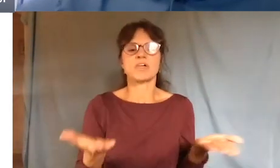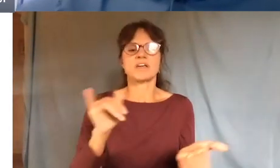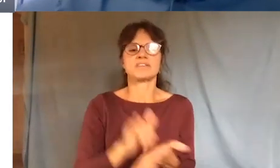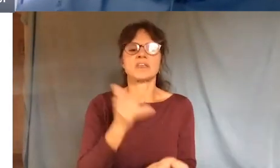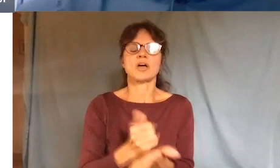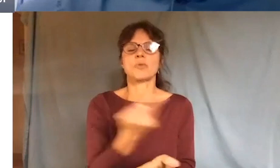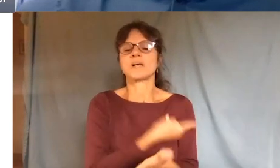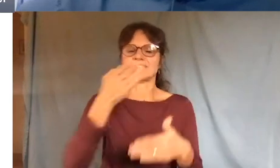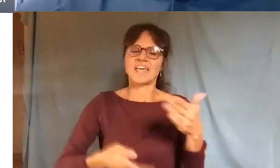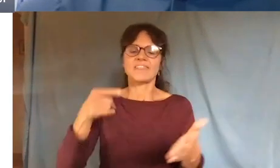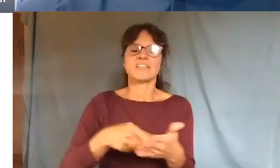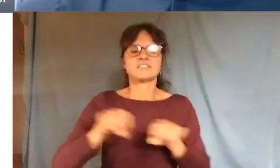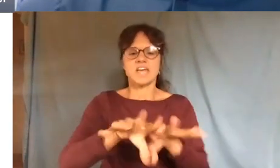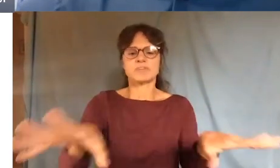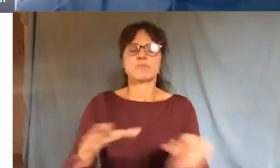epidemic.